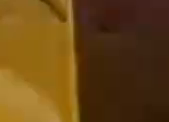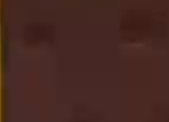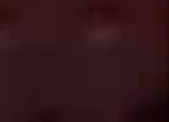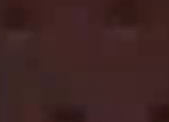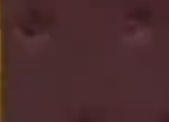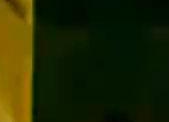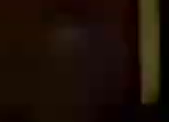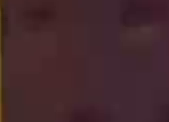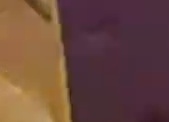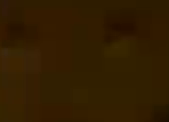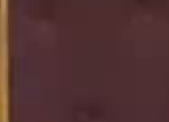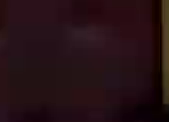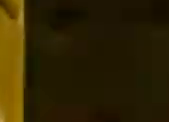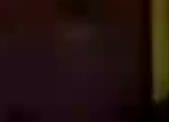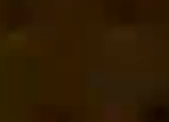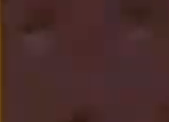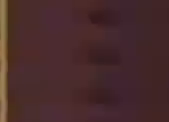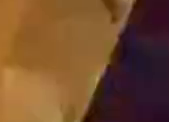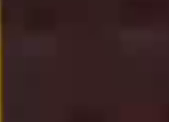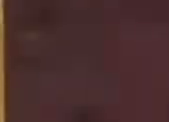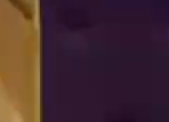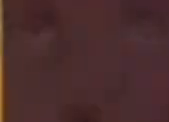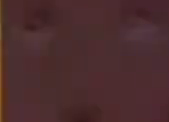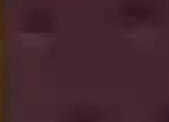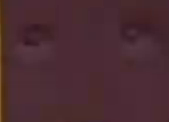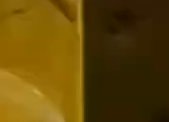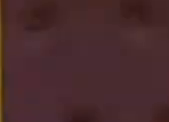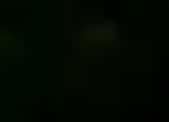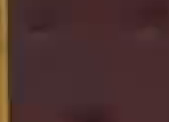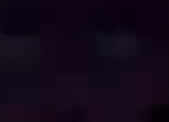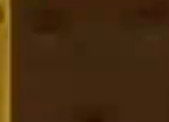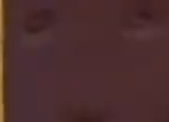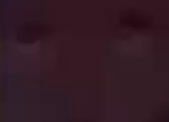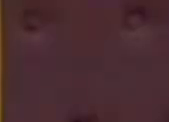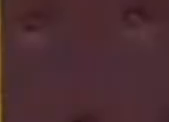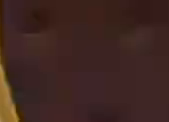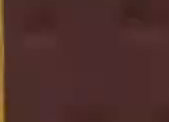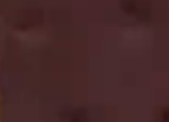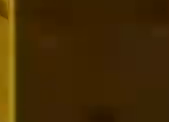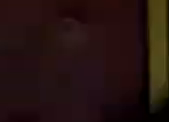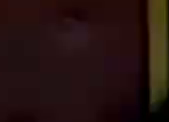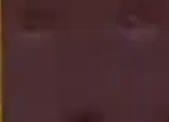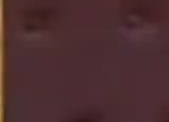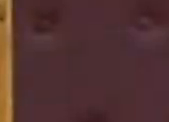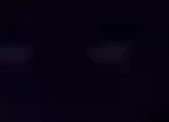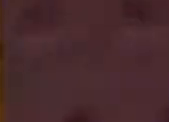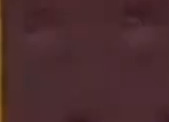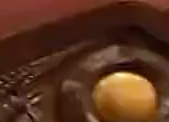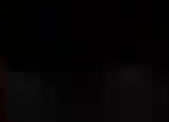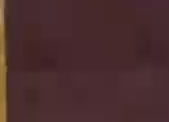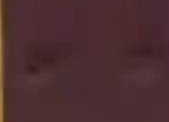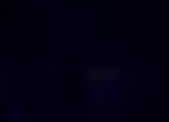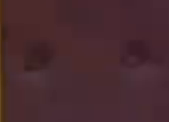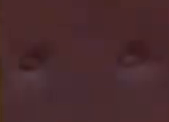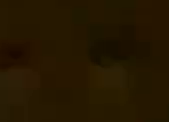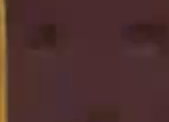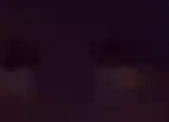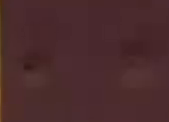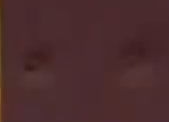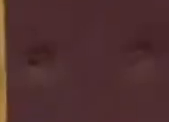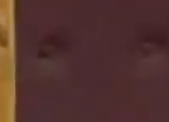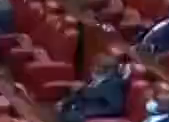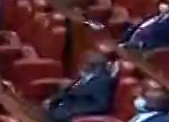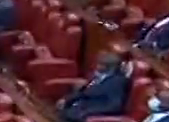as many as of that opinion say aye? Aye. Will as many as of the contrary opinion say nay? The ayes have